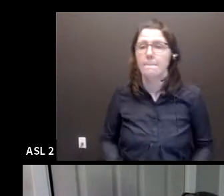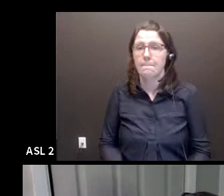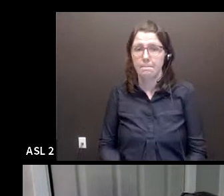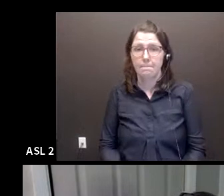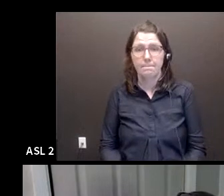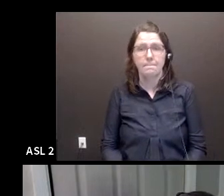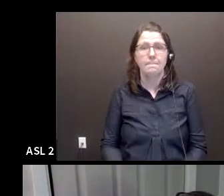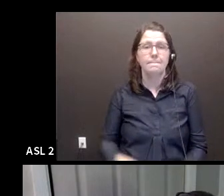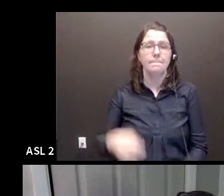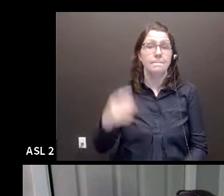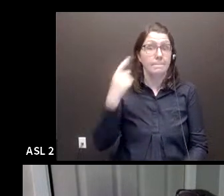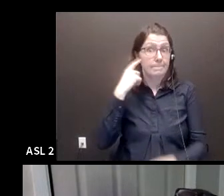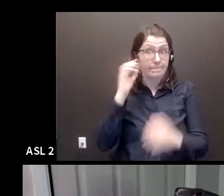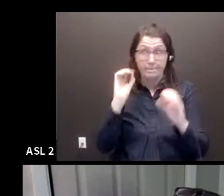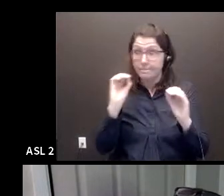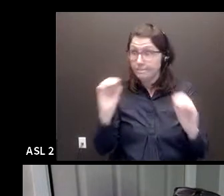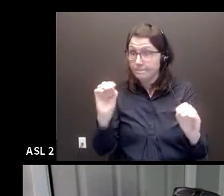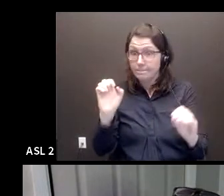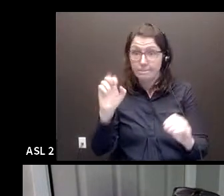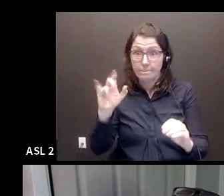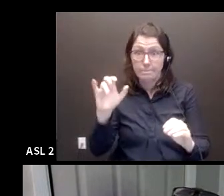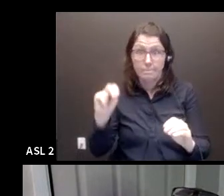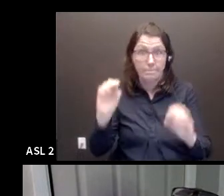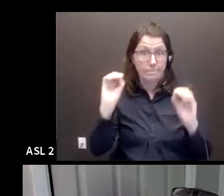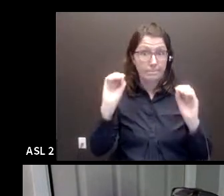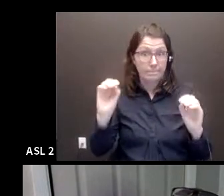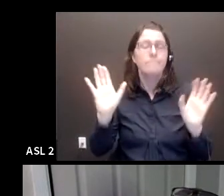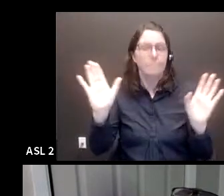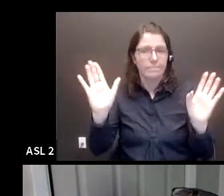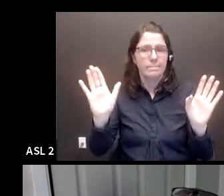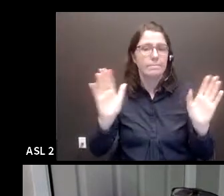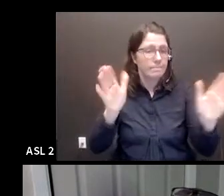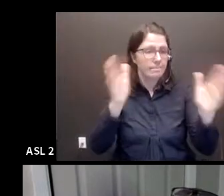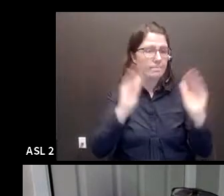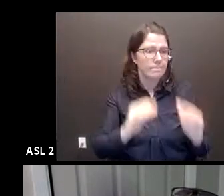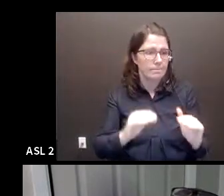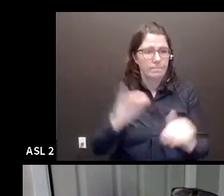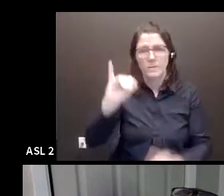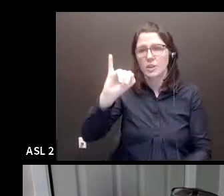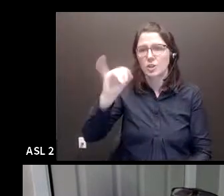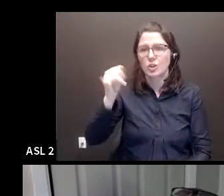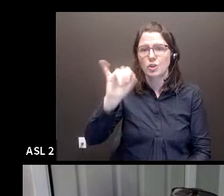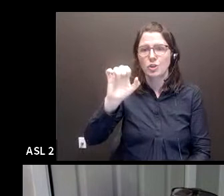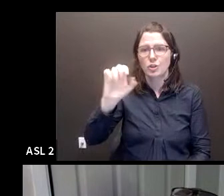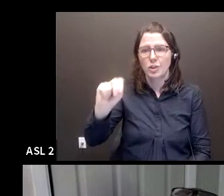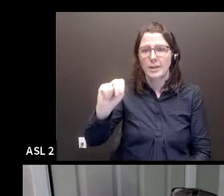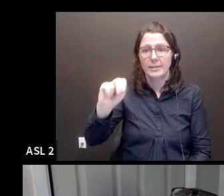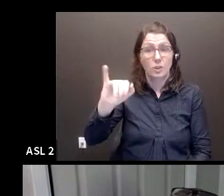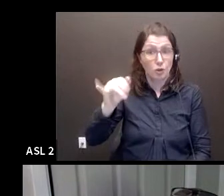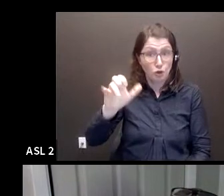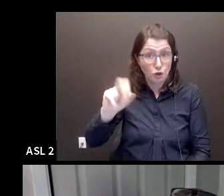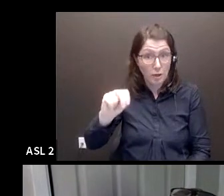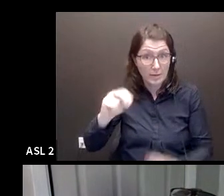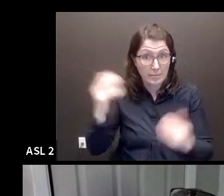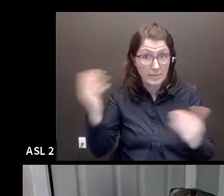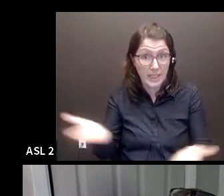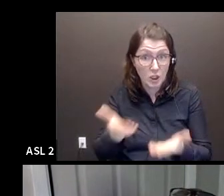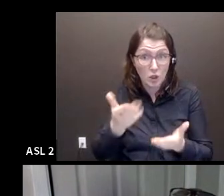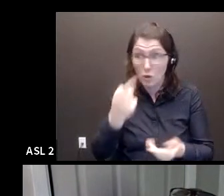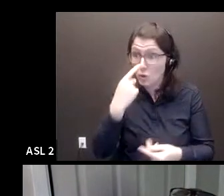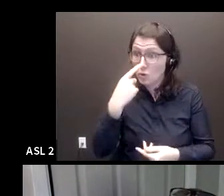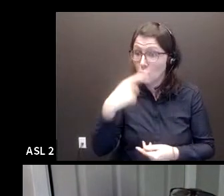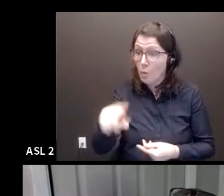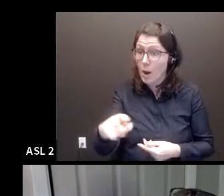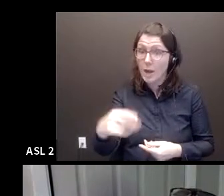okay not hearing anything so i'll ask jen if jen is present if jen could uh connect and